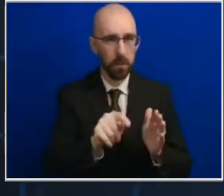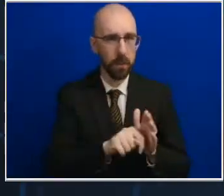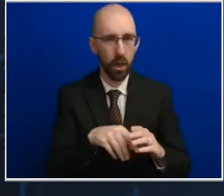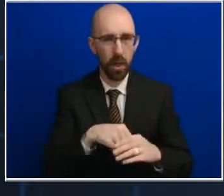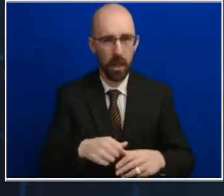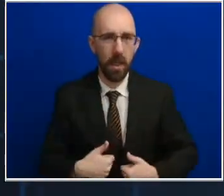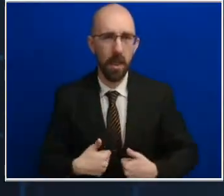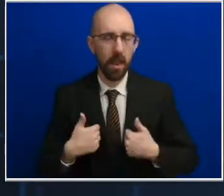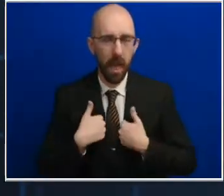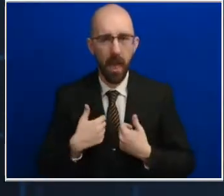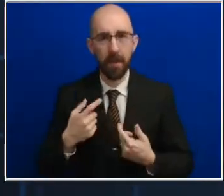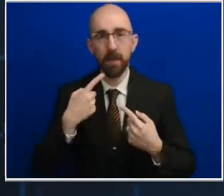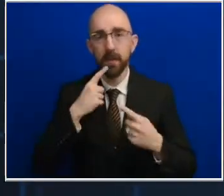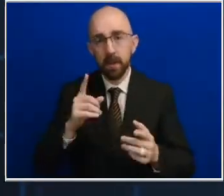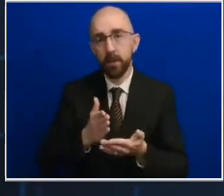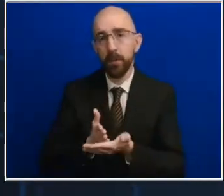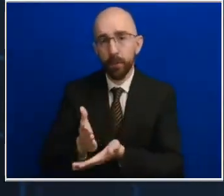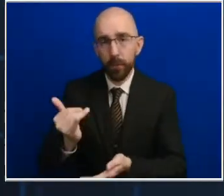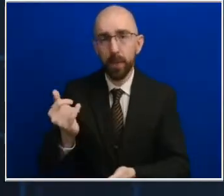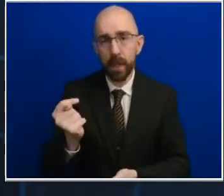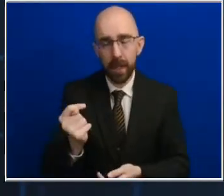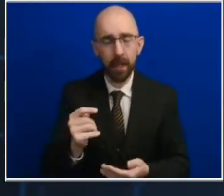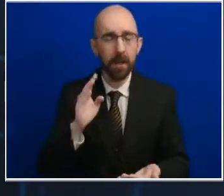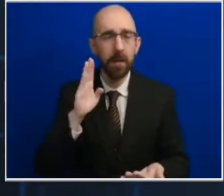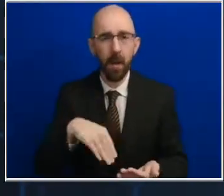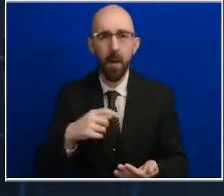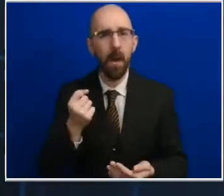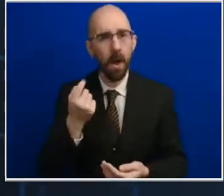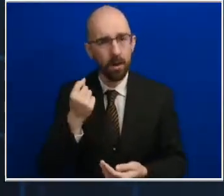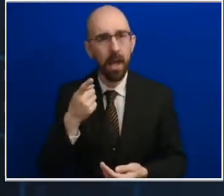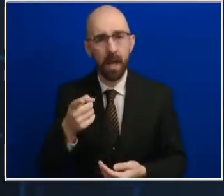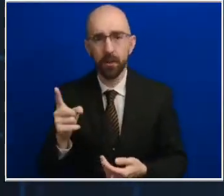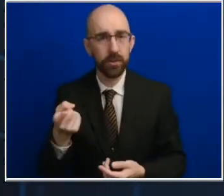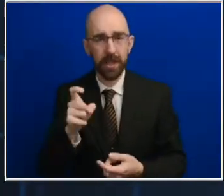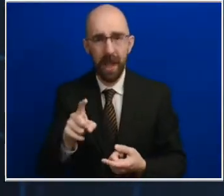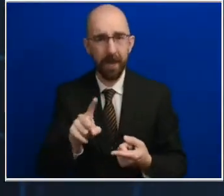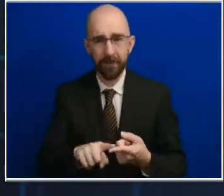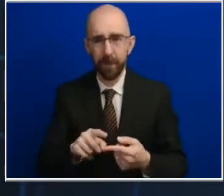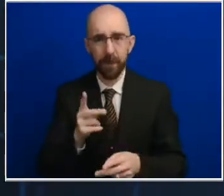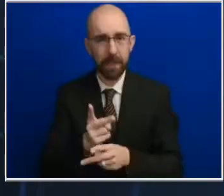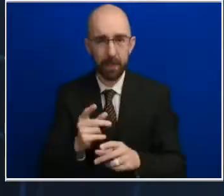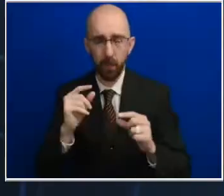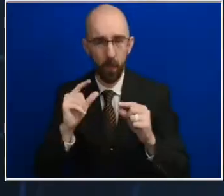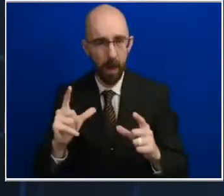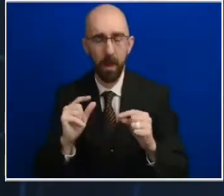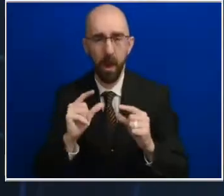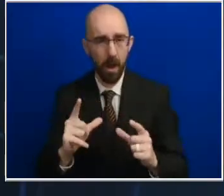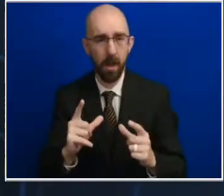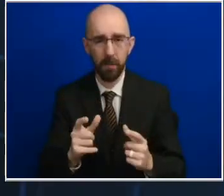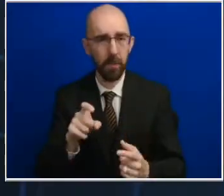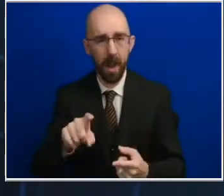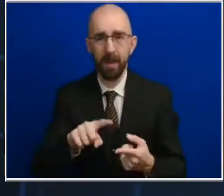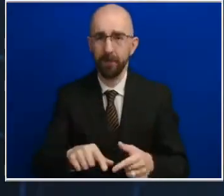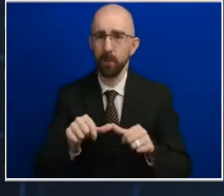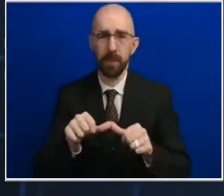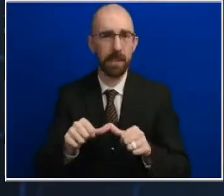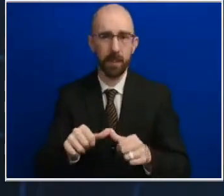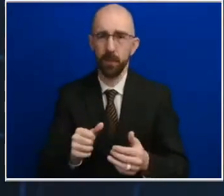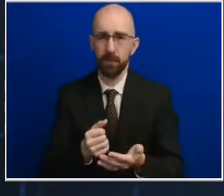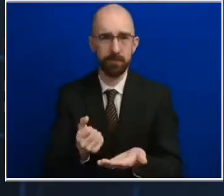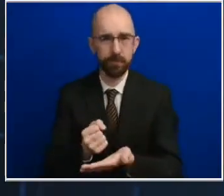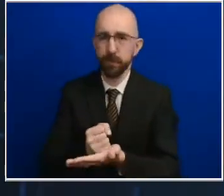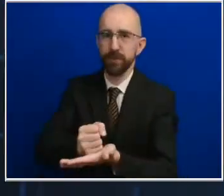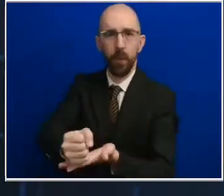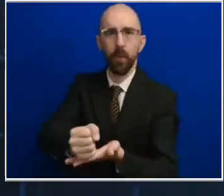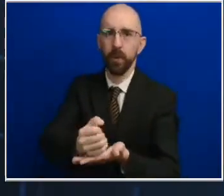make it through it. And, you know, understand that you just have to kind of keep waking up, and you have to keep pushing forward, because, you know,